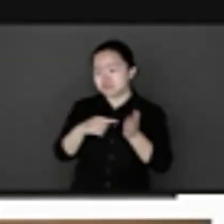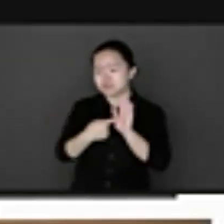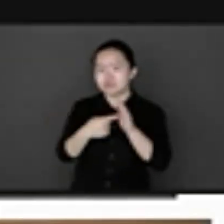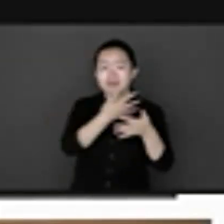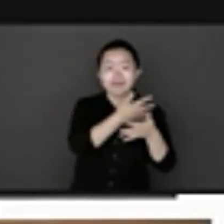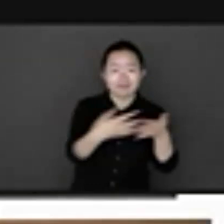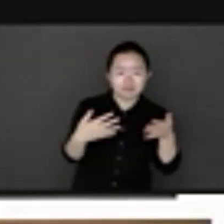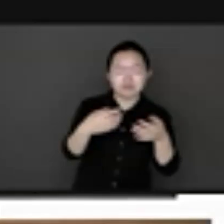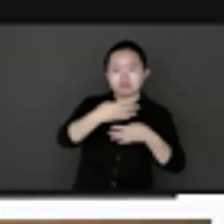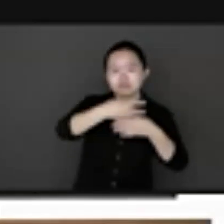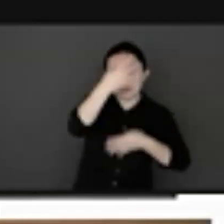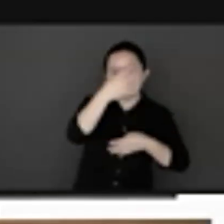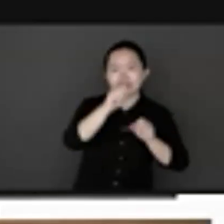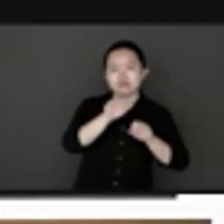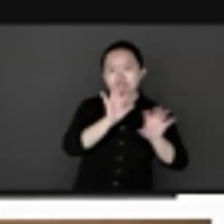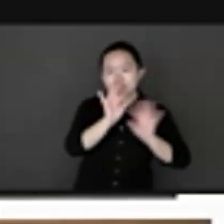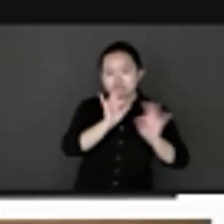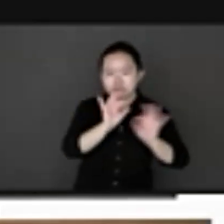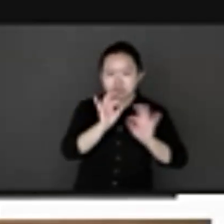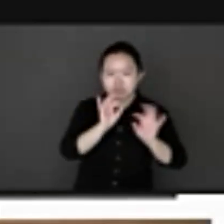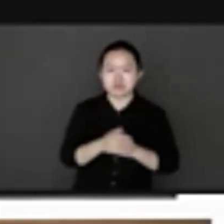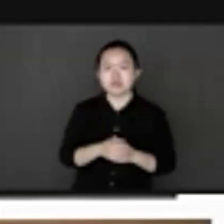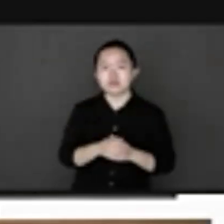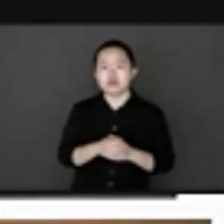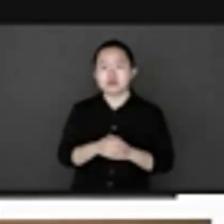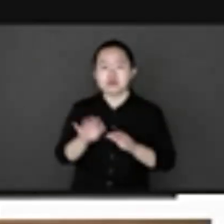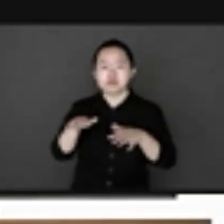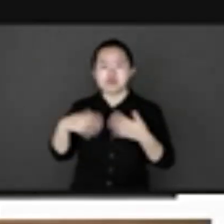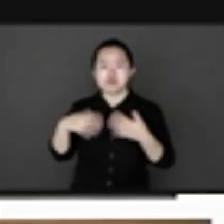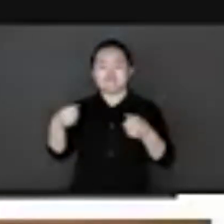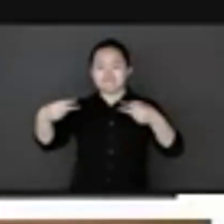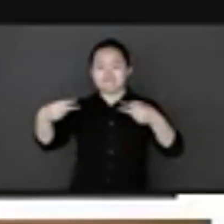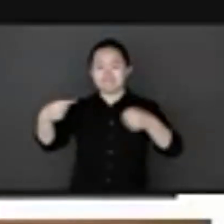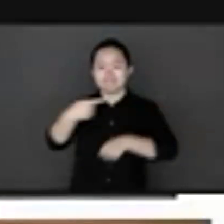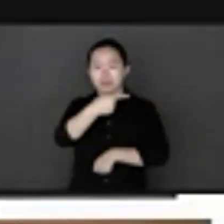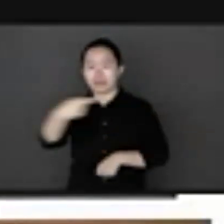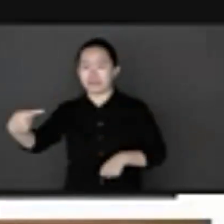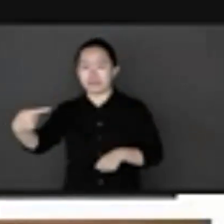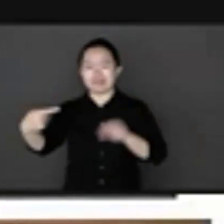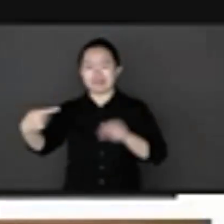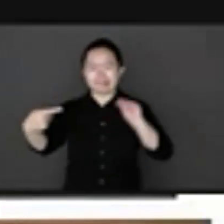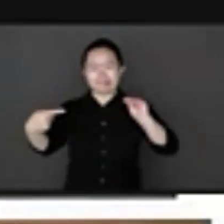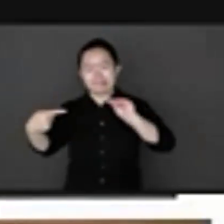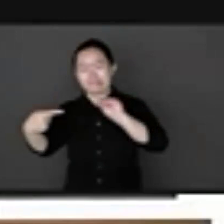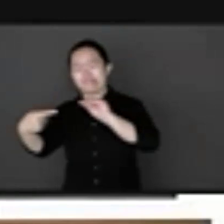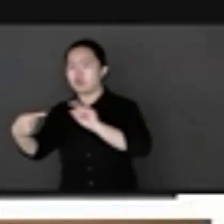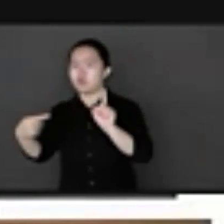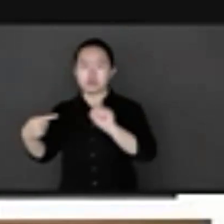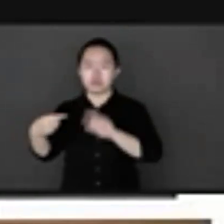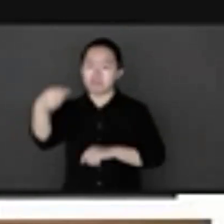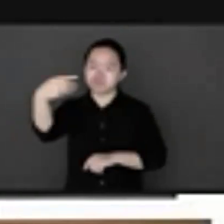into one line or the controls into one line underneath the video, especially in small